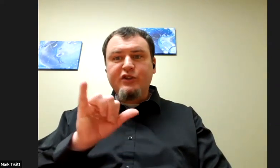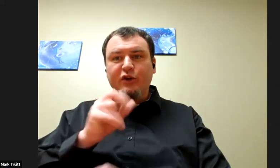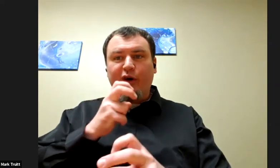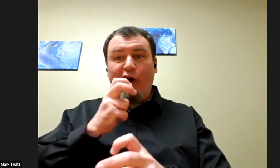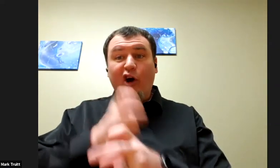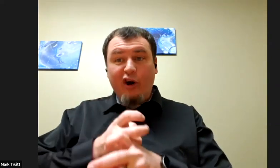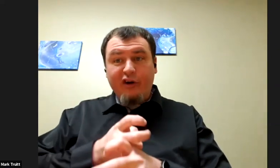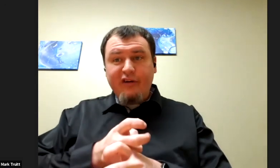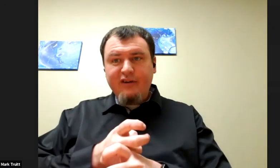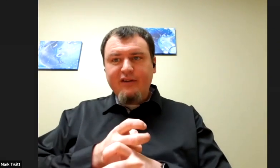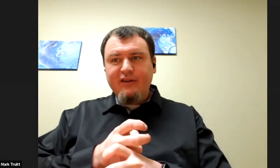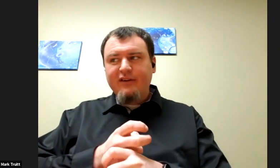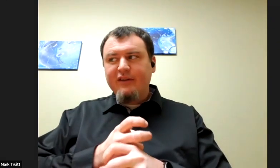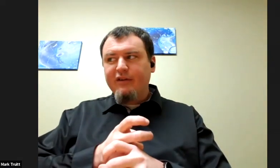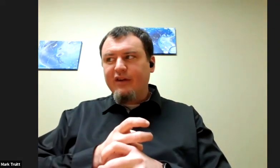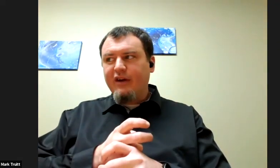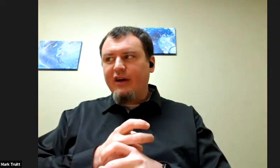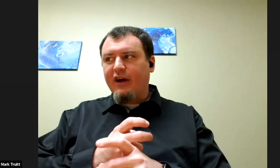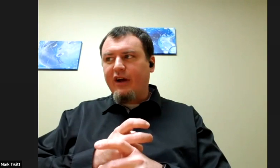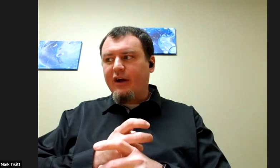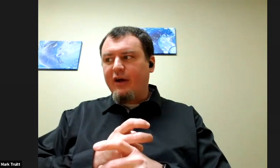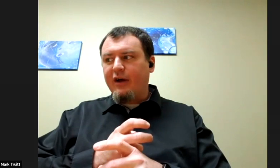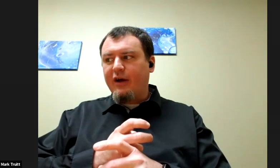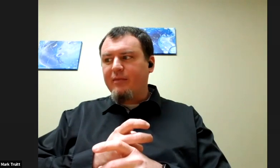It's also hard